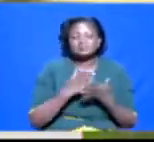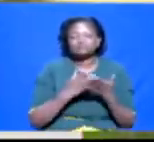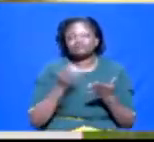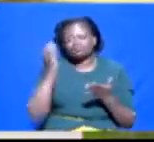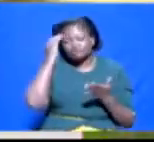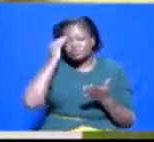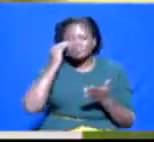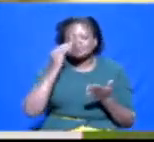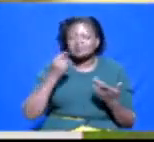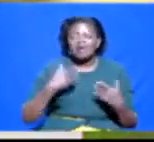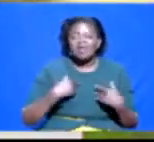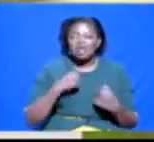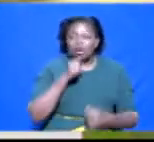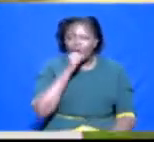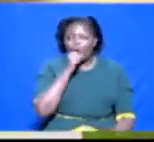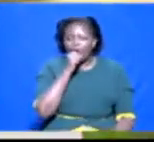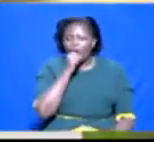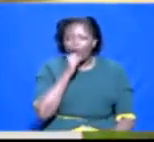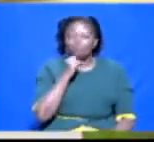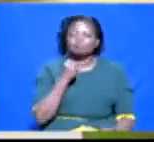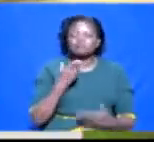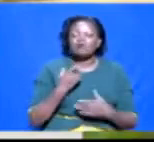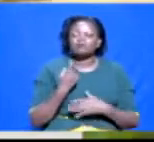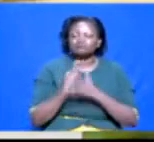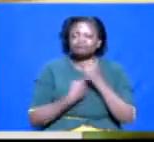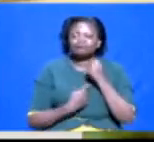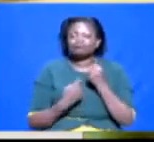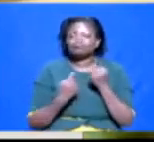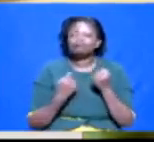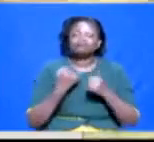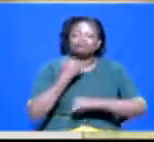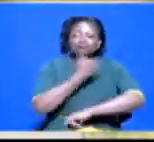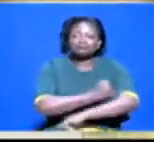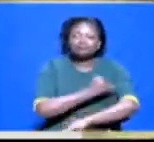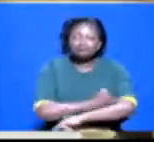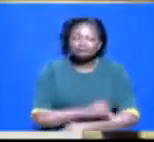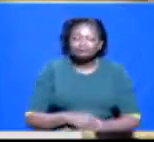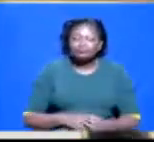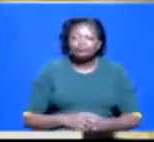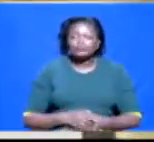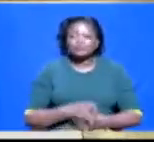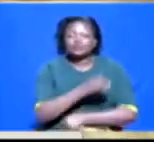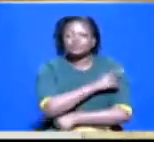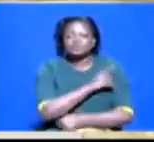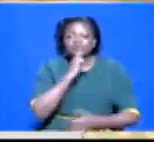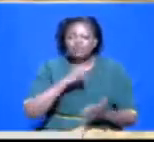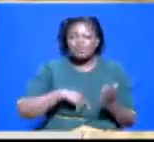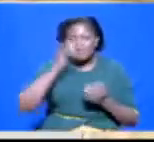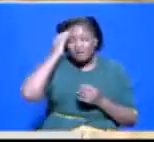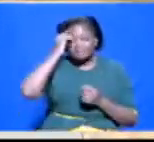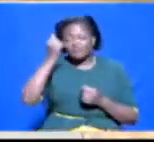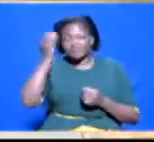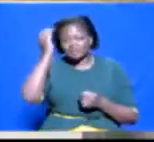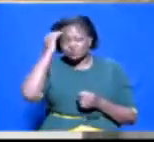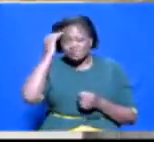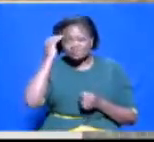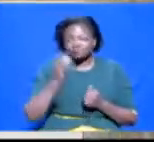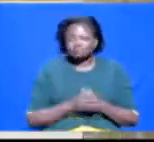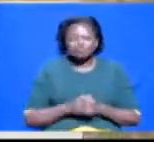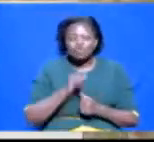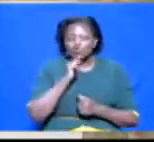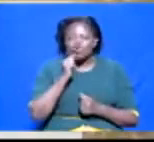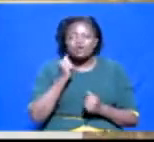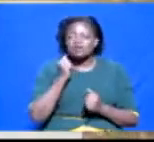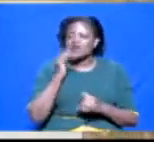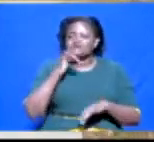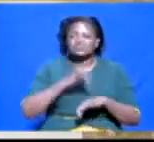The students have since been quarantined at the institution. Dr. Mogoi said learning for other students is not disrupted. We are